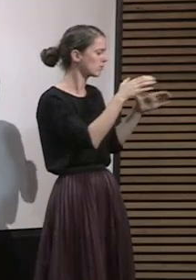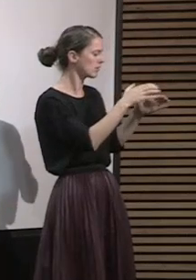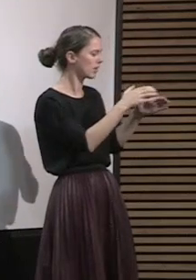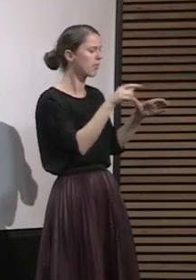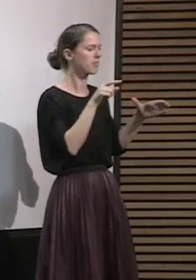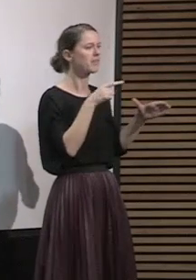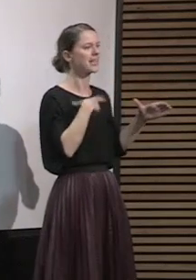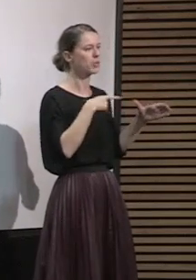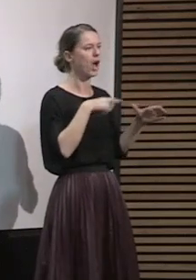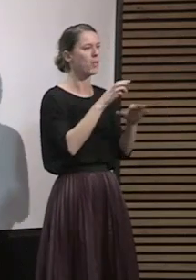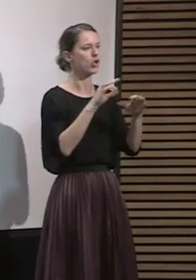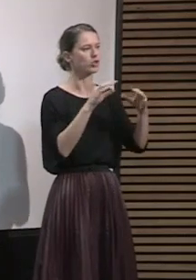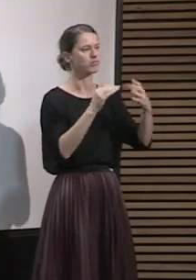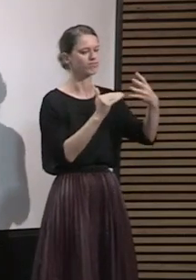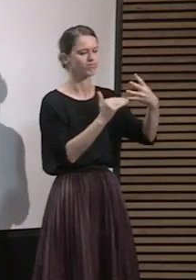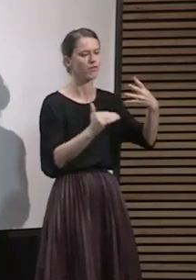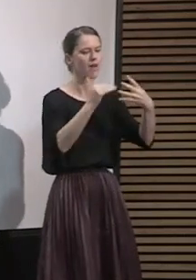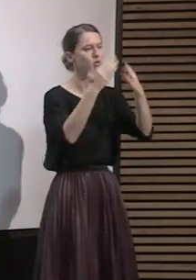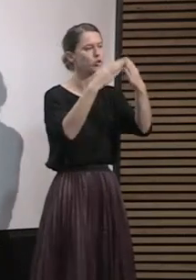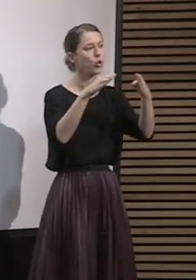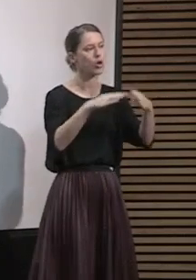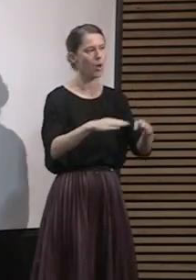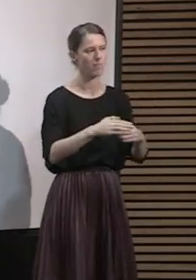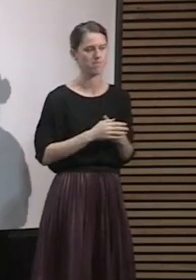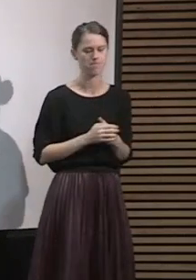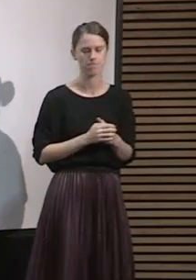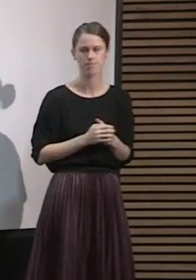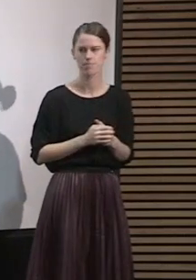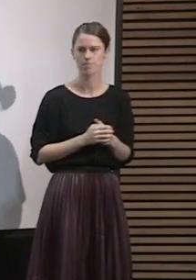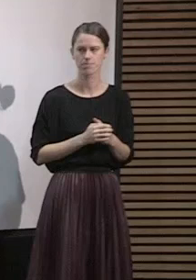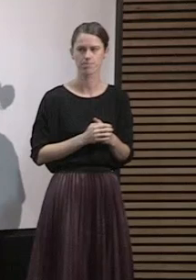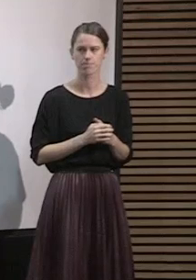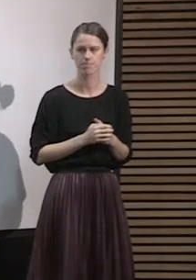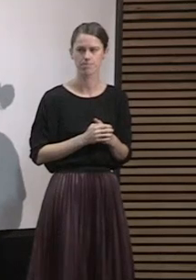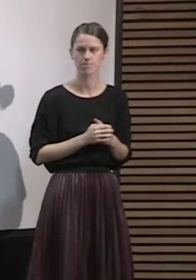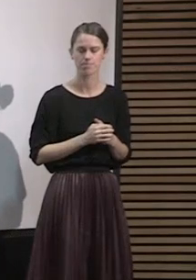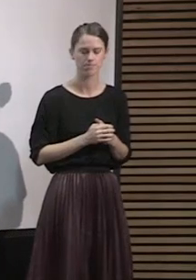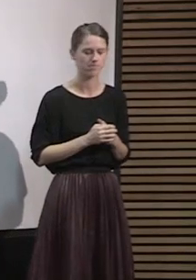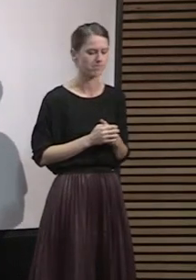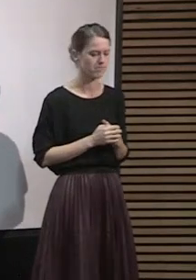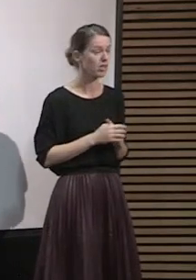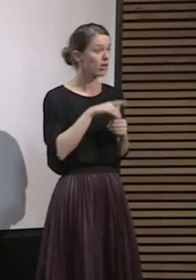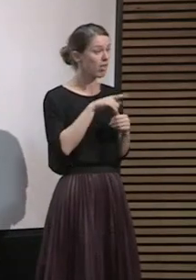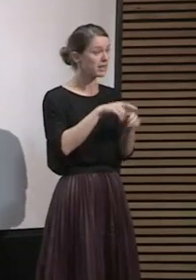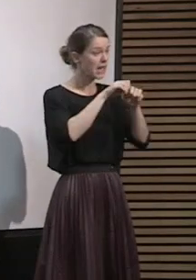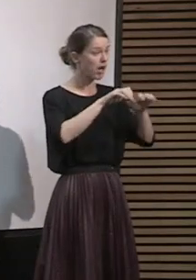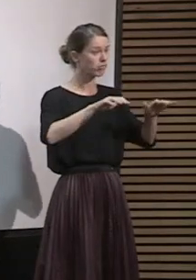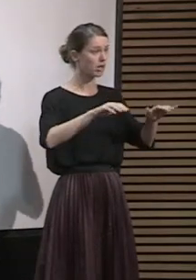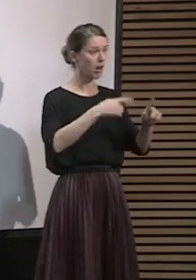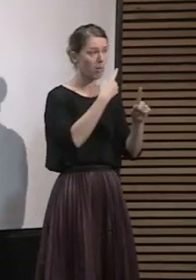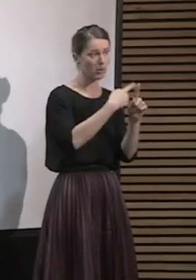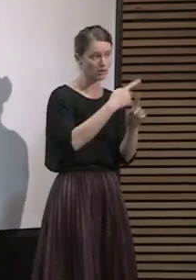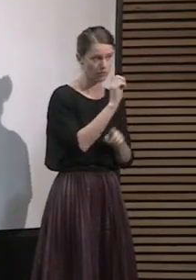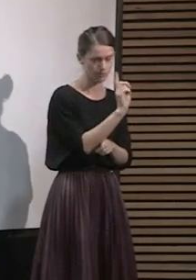But Director-General. Yes. Can I make an additional comment on that? One of the things that's really encouraging in this outbreak is not just the testing